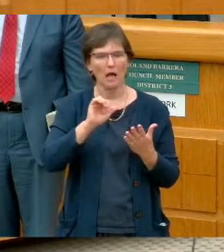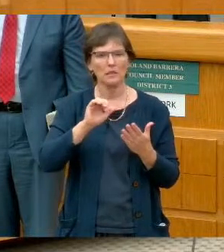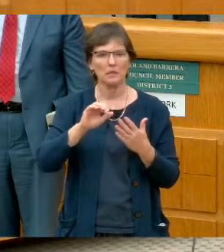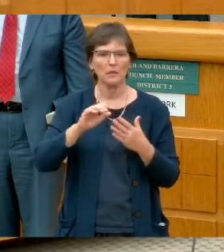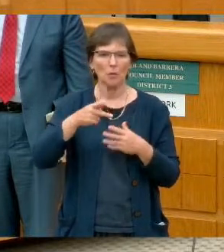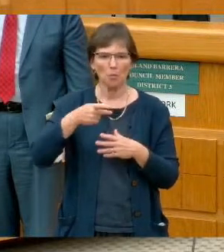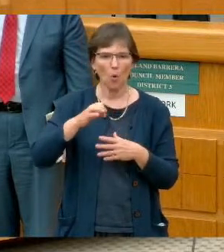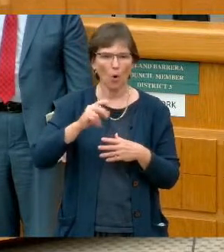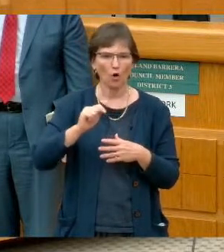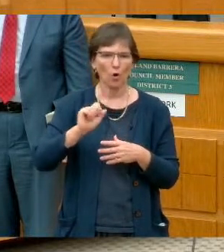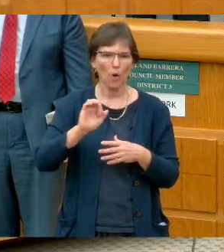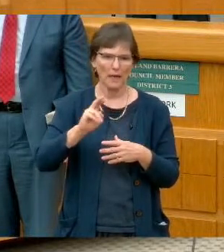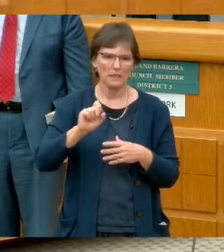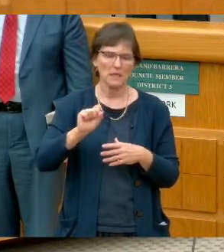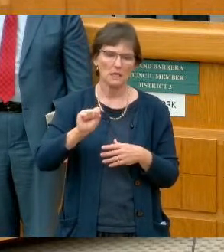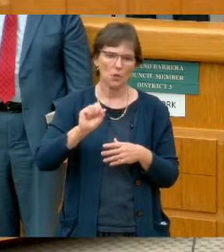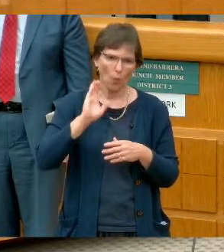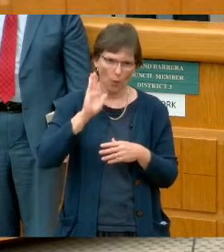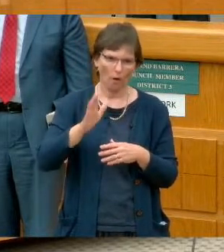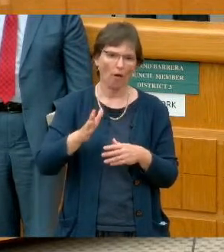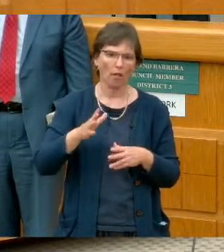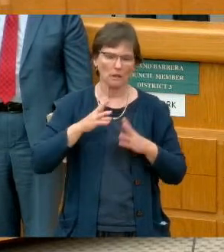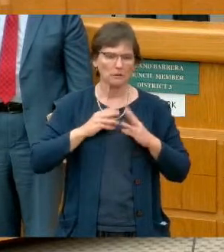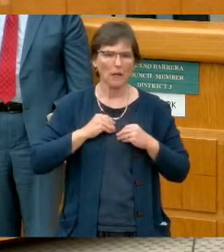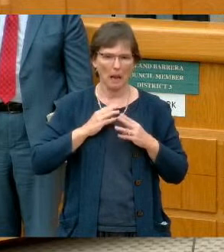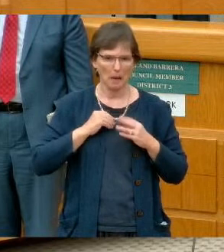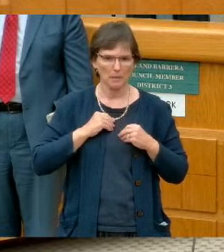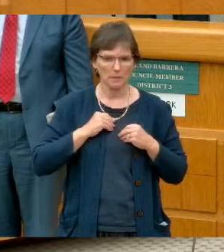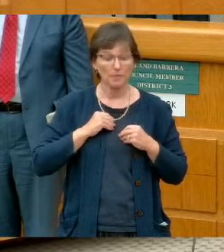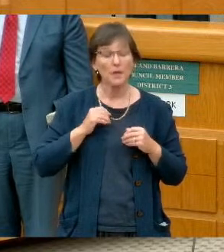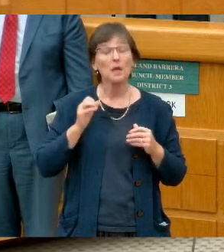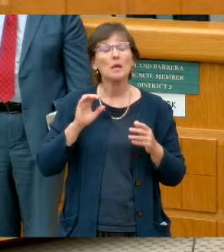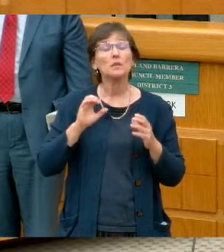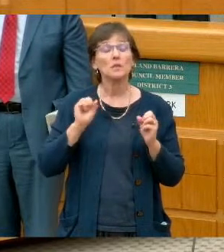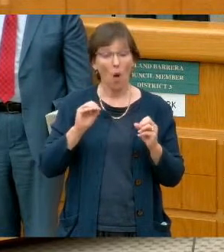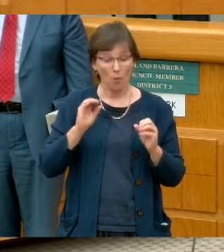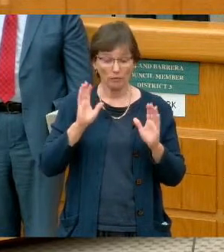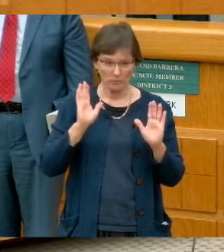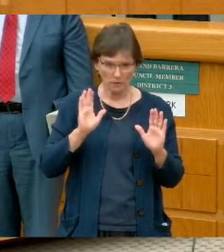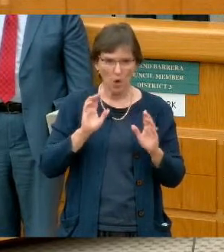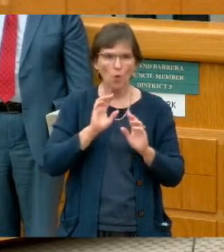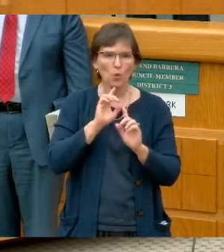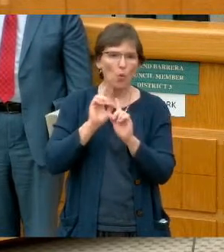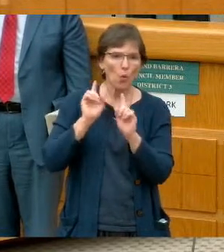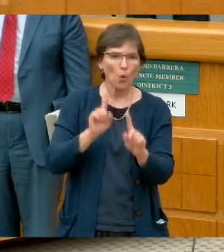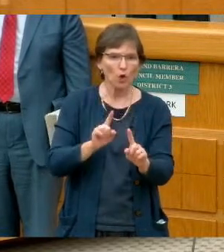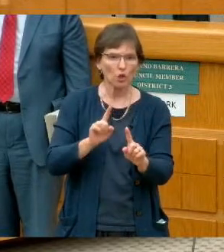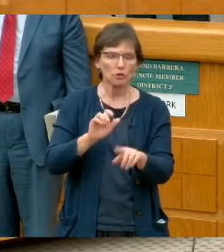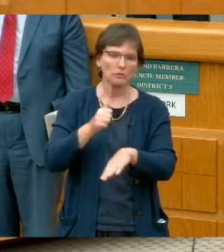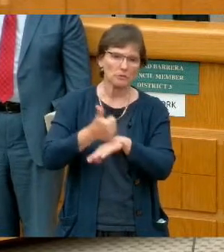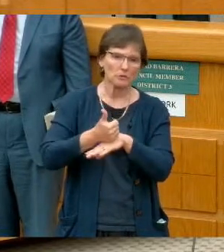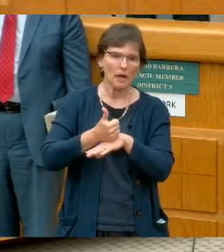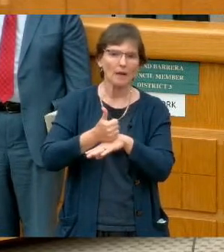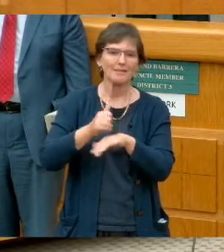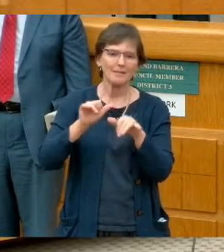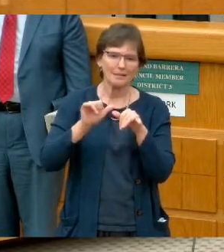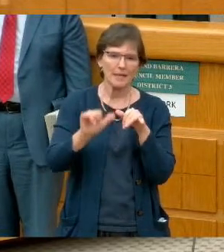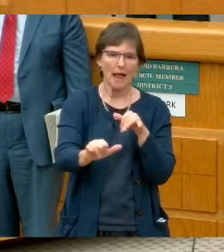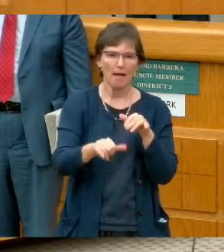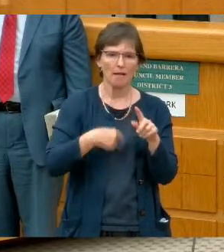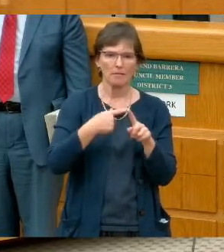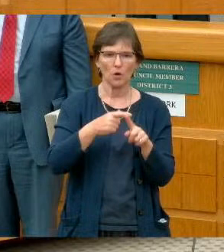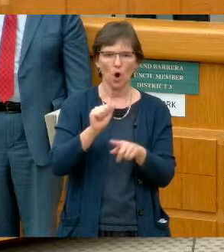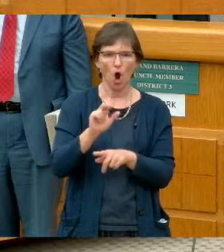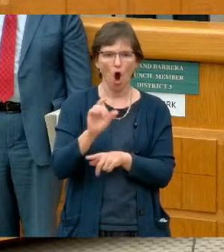workable. So the orders will stay in place till the 17th, because that was what I made a promise to our medical